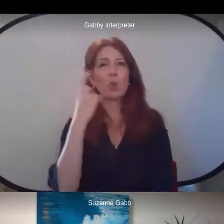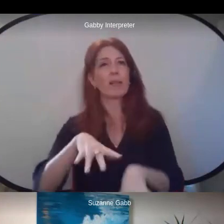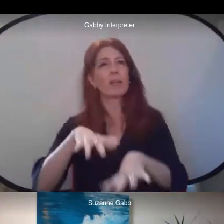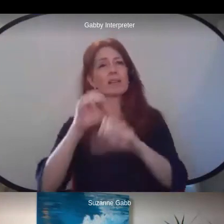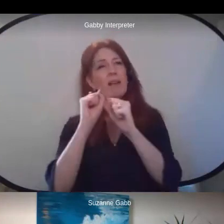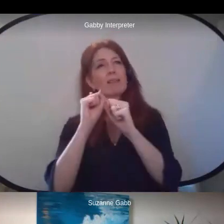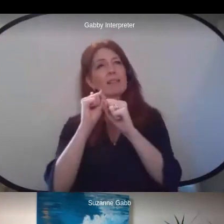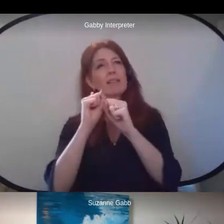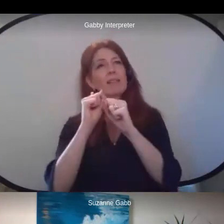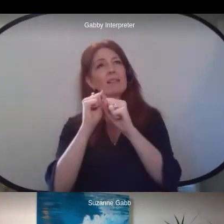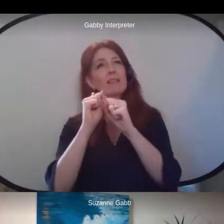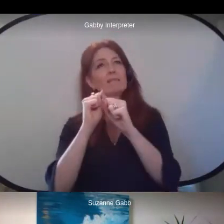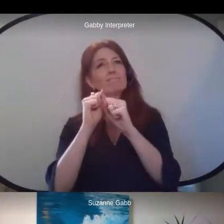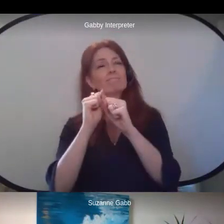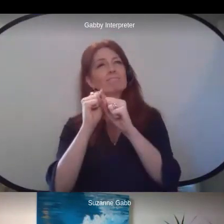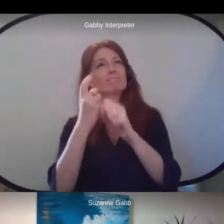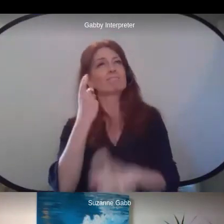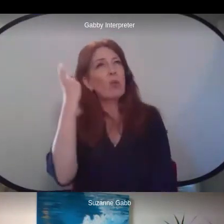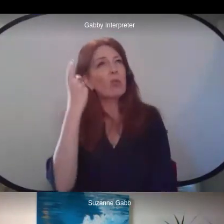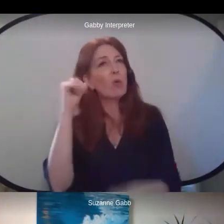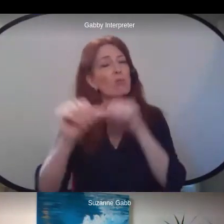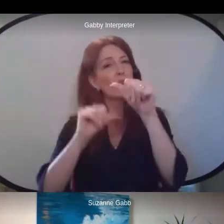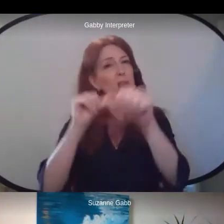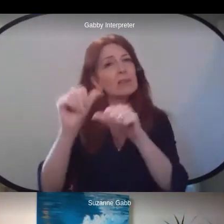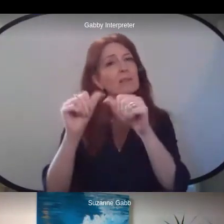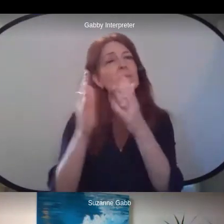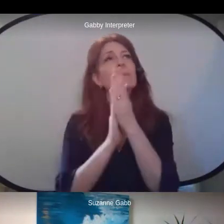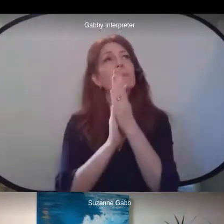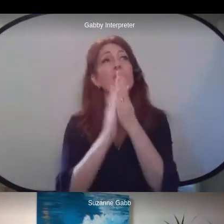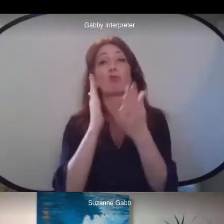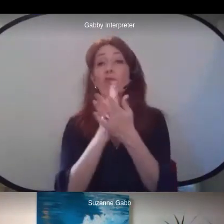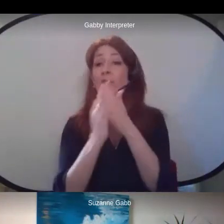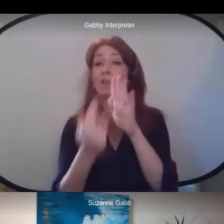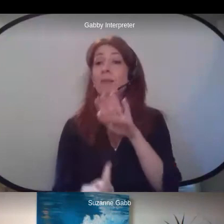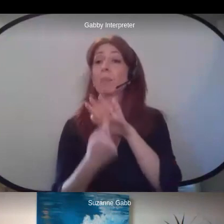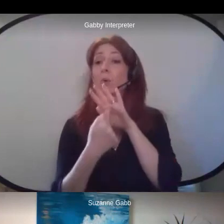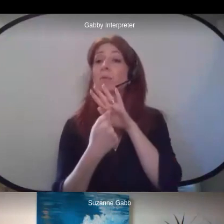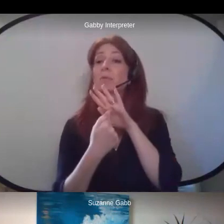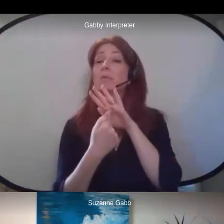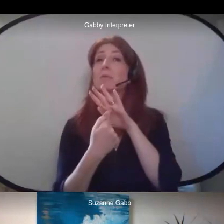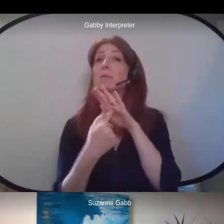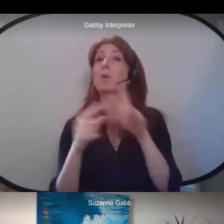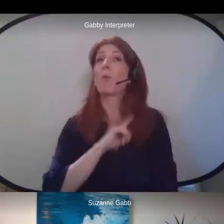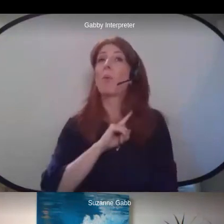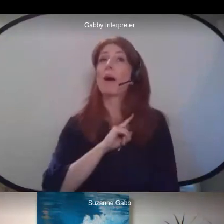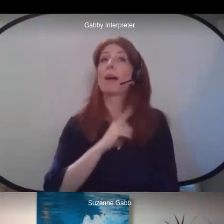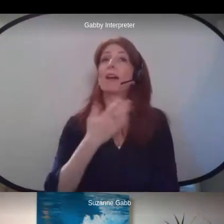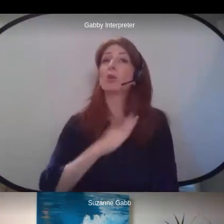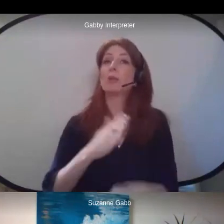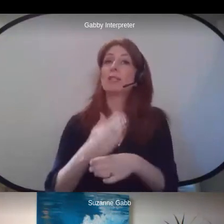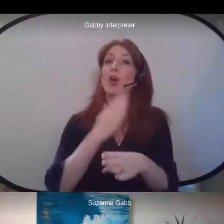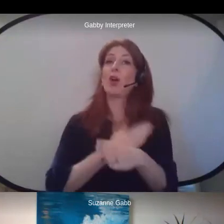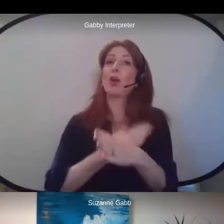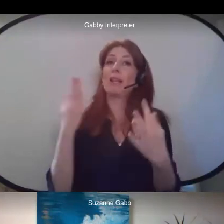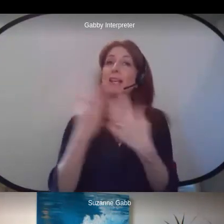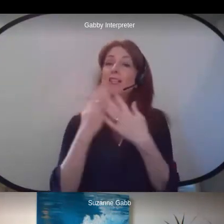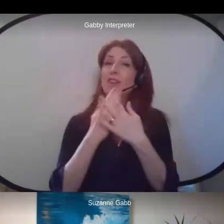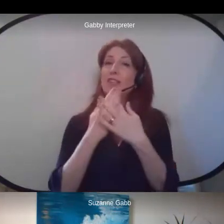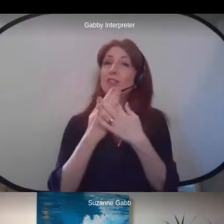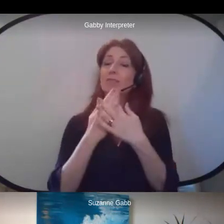mentality is really, really important, because you want to have an early intervention mechanism. You want to have a way